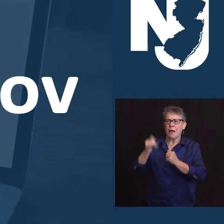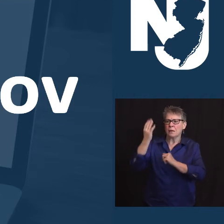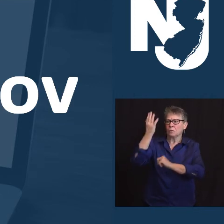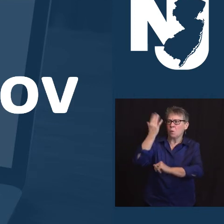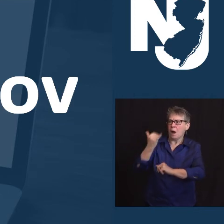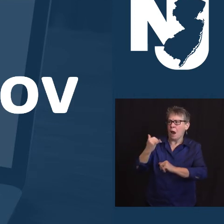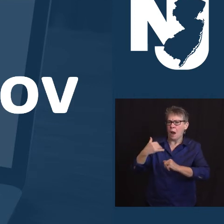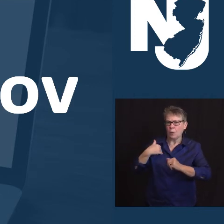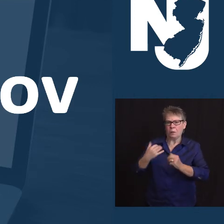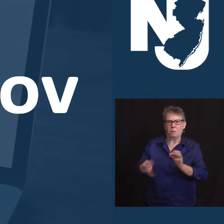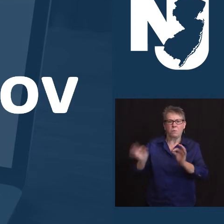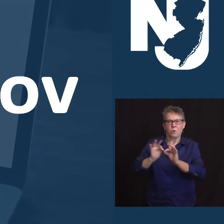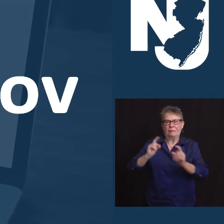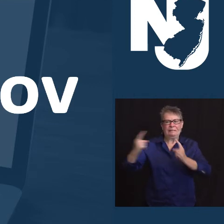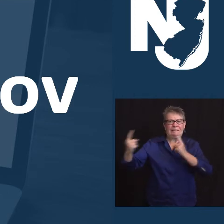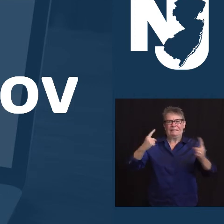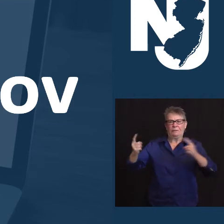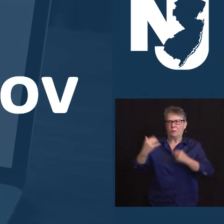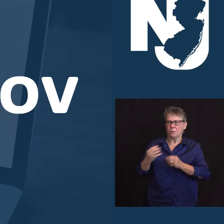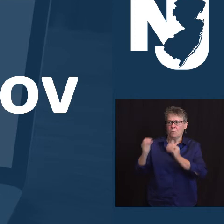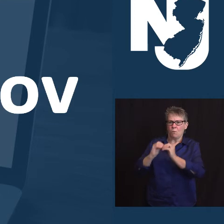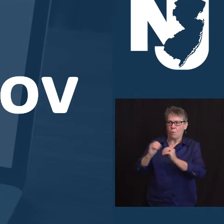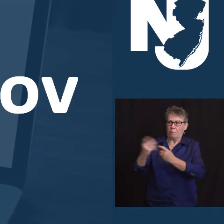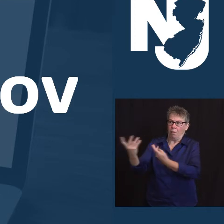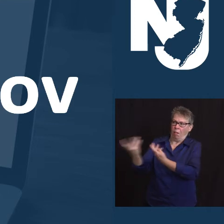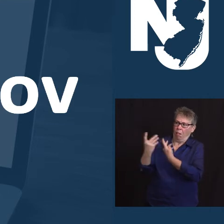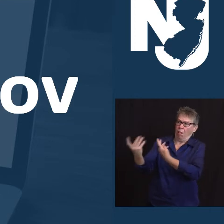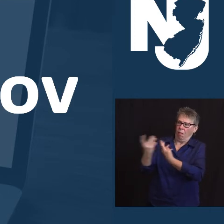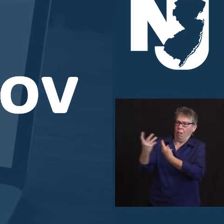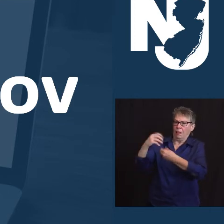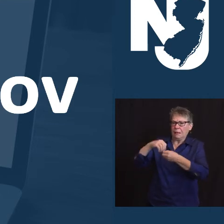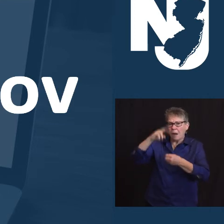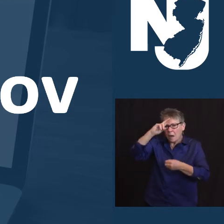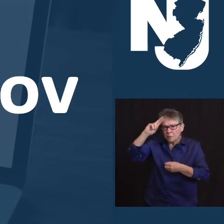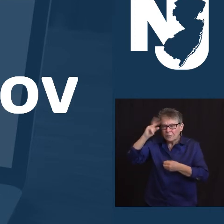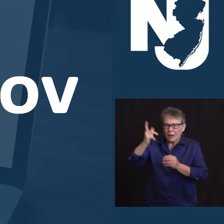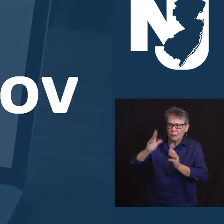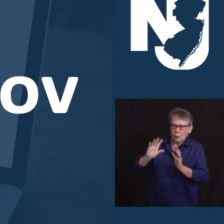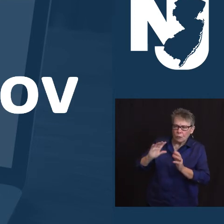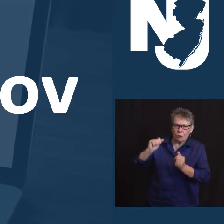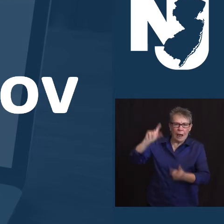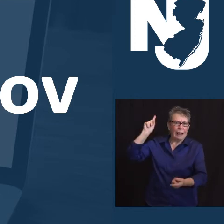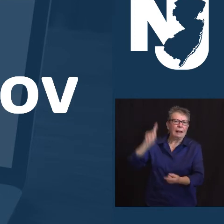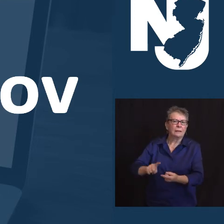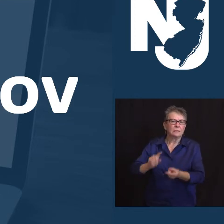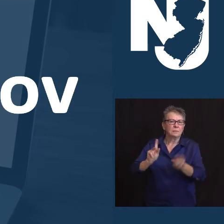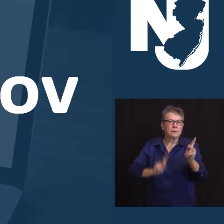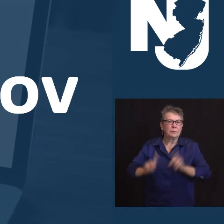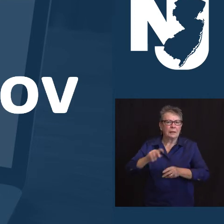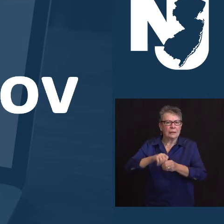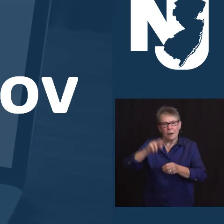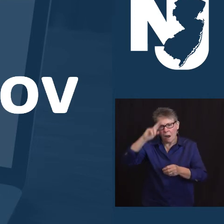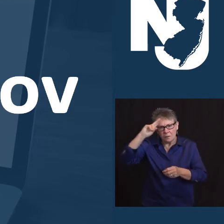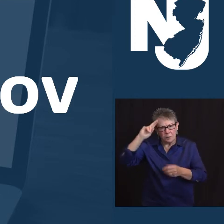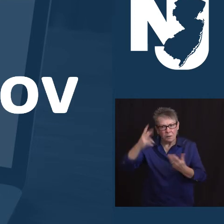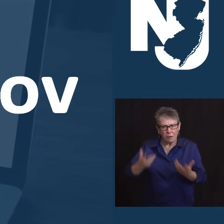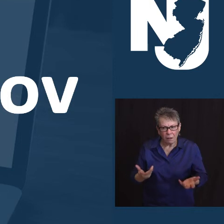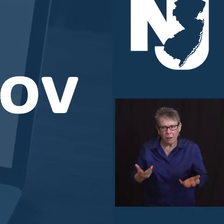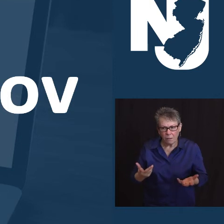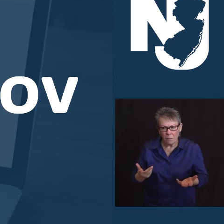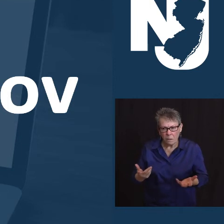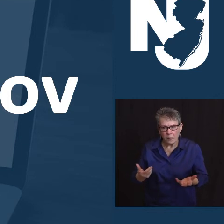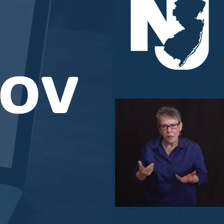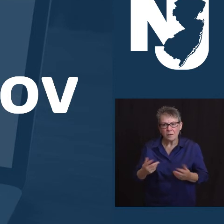hospitals to get to a point where they were overloaded and unable to care for everyone. Every day over the past several weeks, we